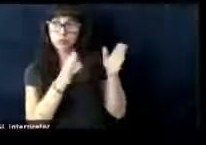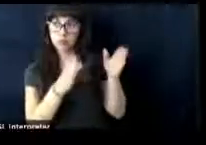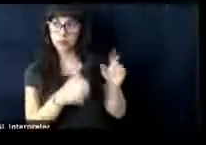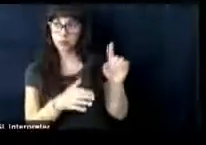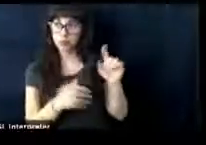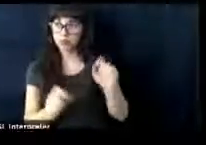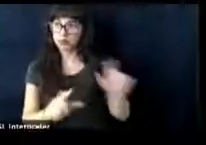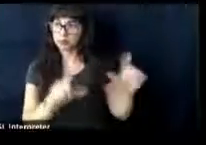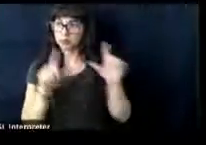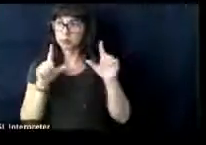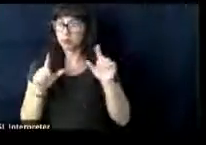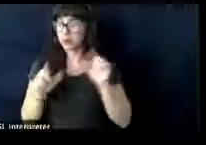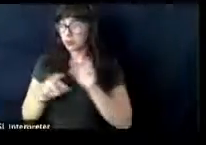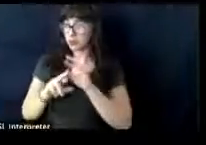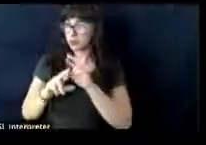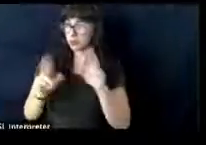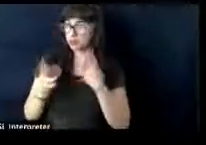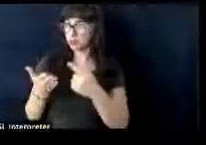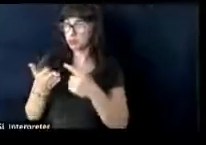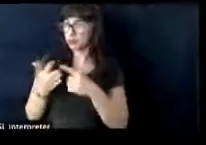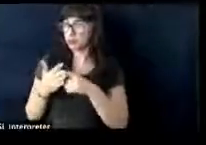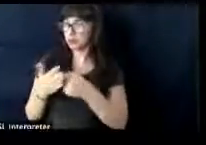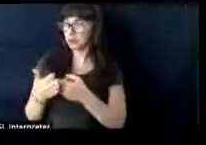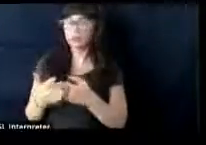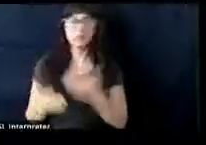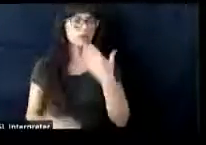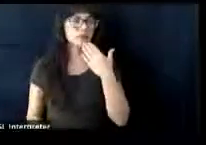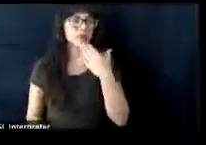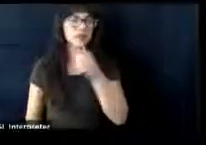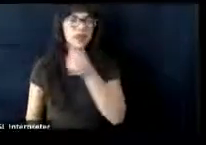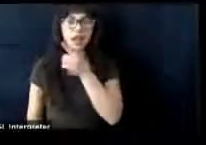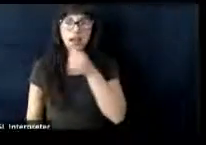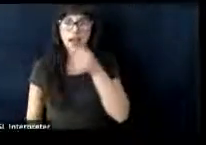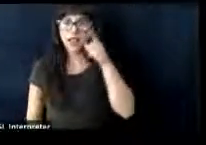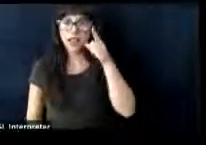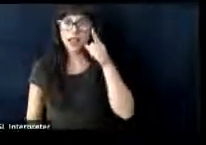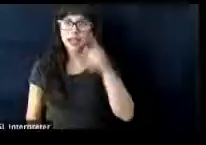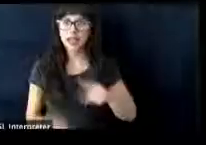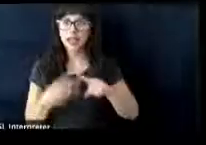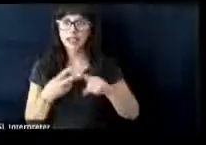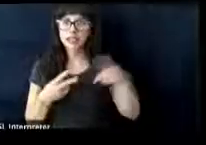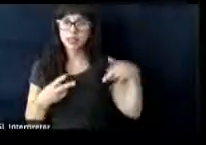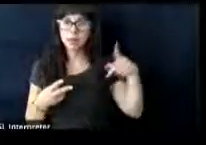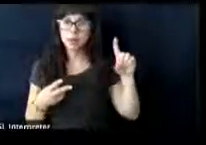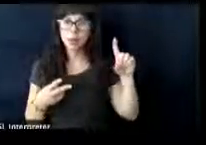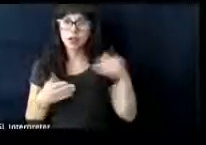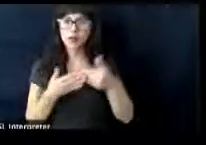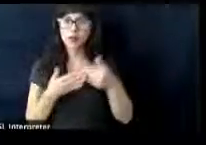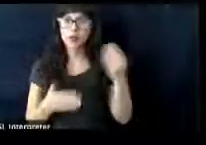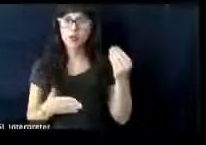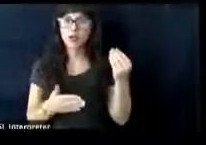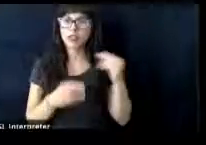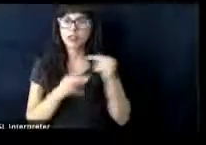Thank you. Lancaster and Palmdale on the 14 freeway, northern Los Angeles County.